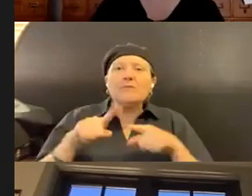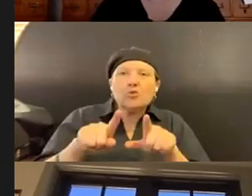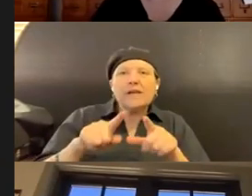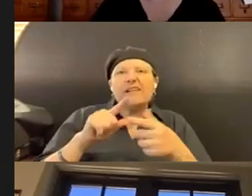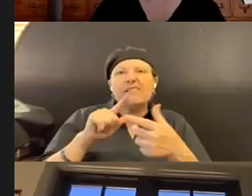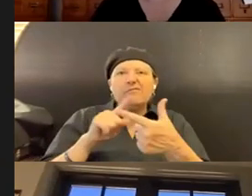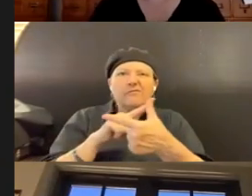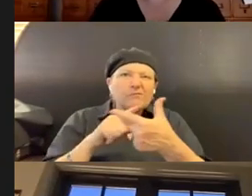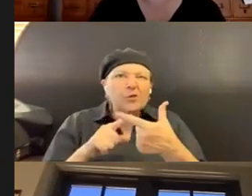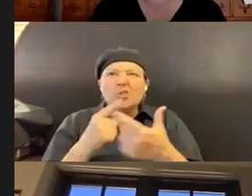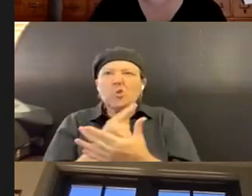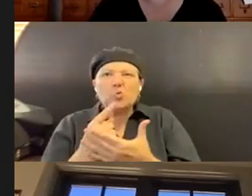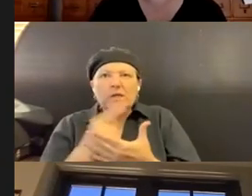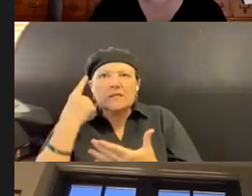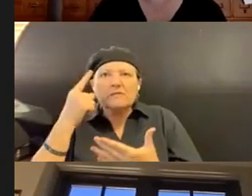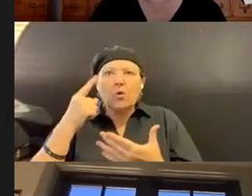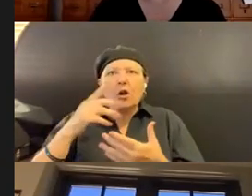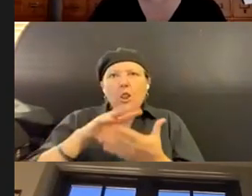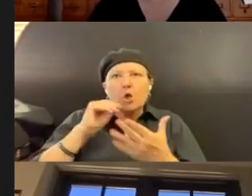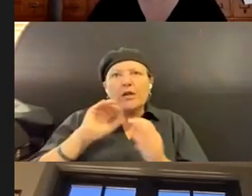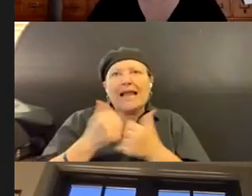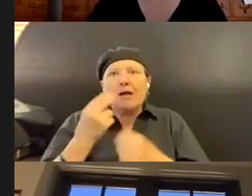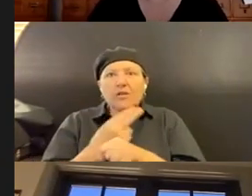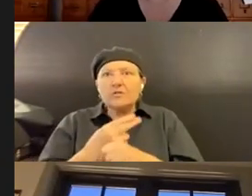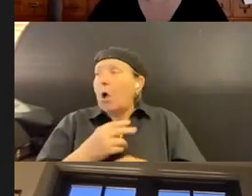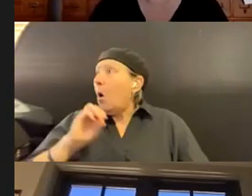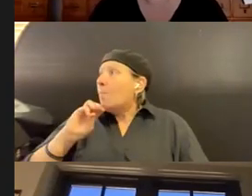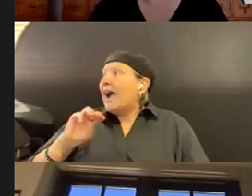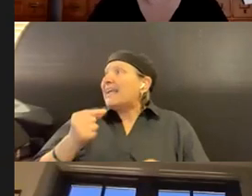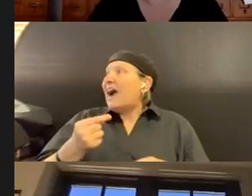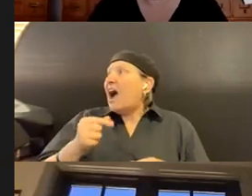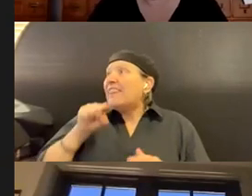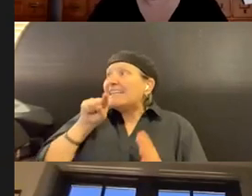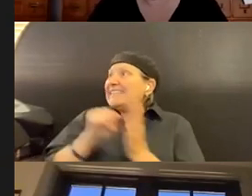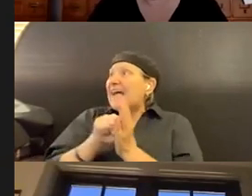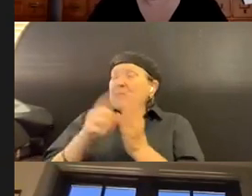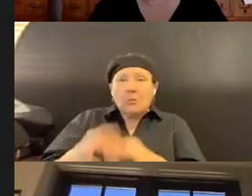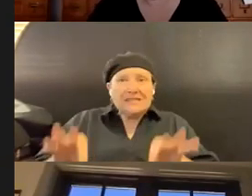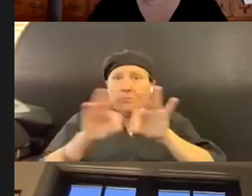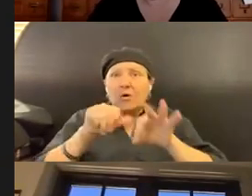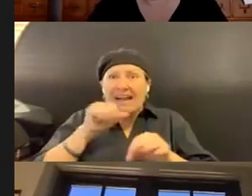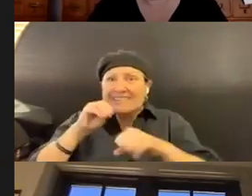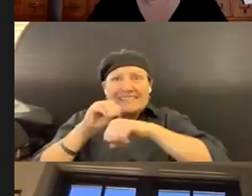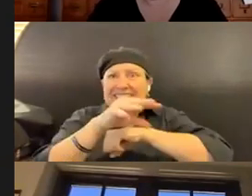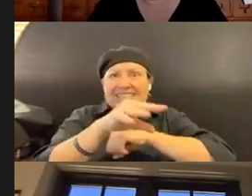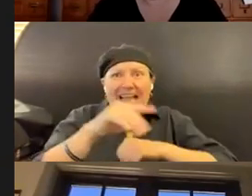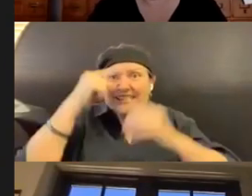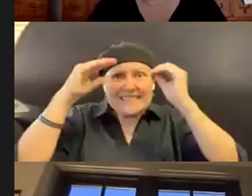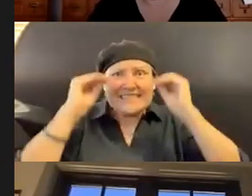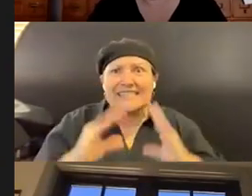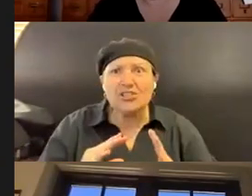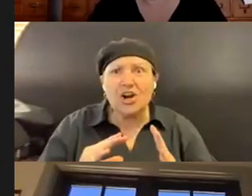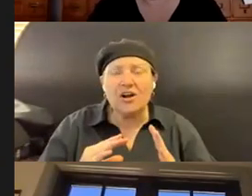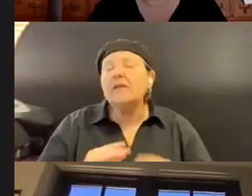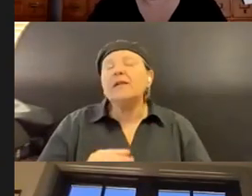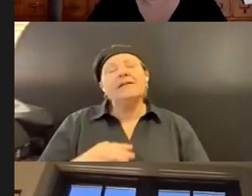a sort of non-stressful way. Like, oh my God, I didn't turn in an assignment that was super important. It's going to be my kid's grade. It'll just, you know,